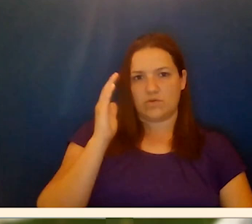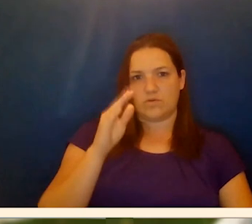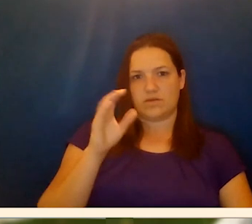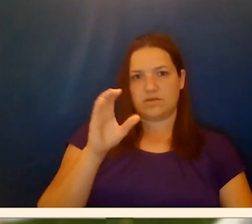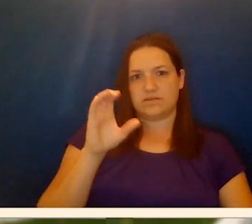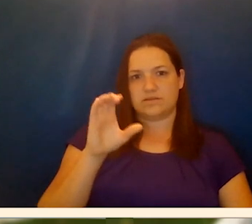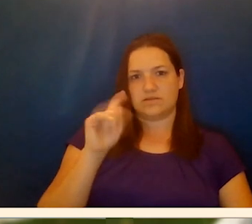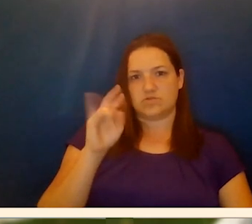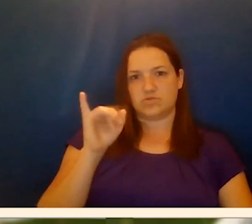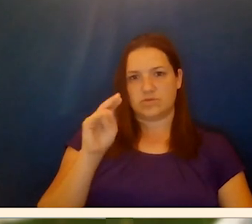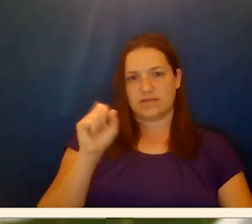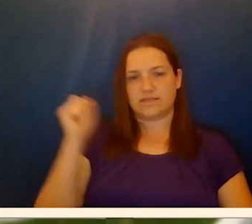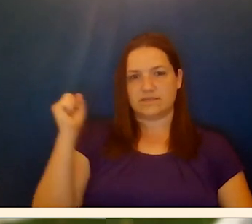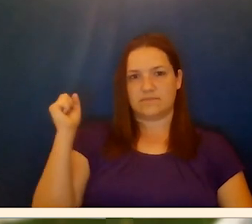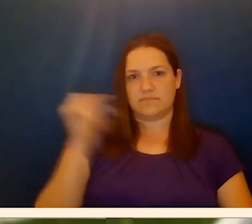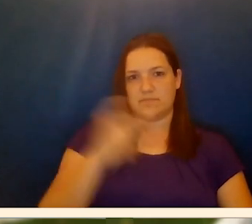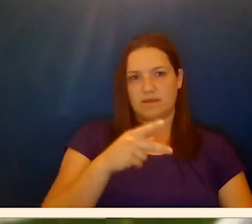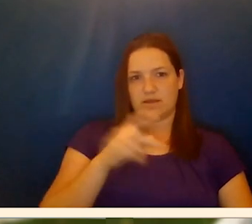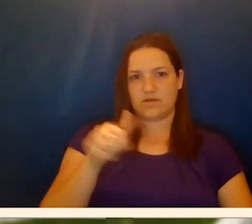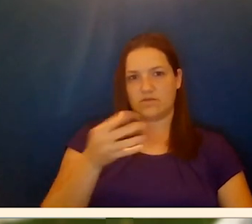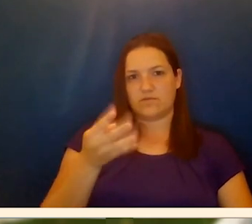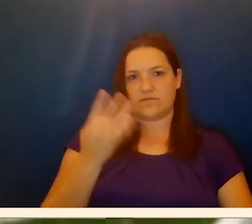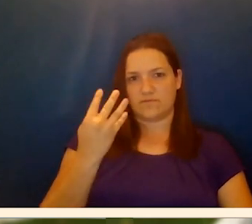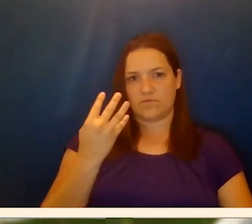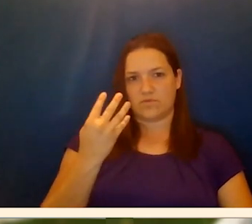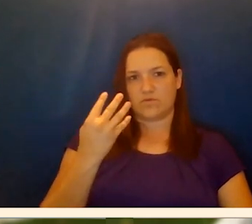rural health clinics. So Exeter, Lindsay, Woodlake, Dinuba. We